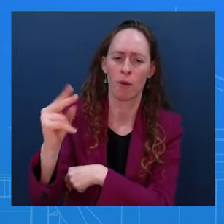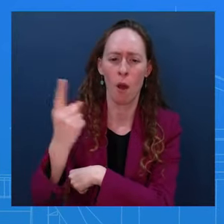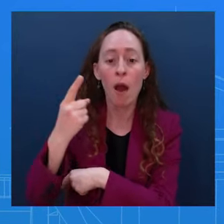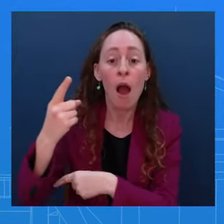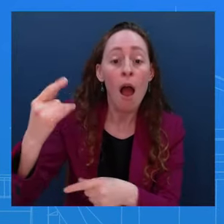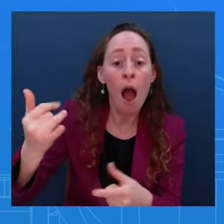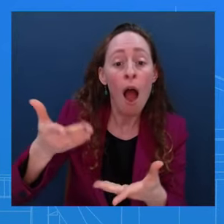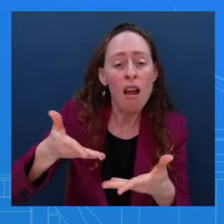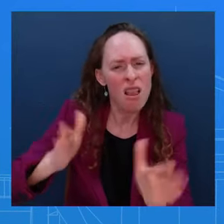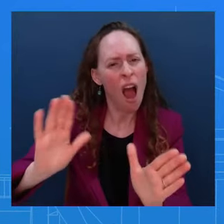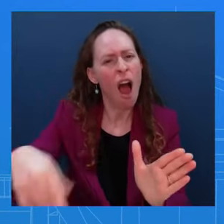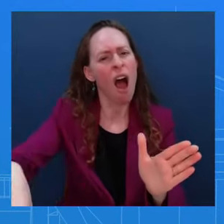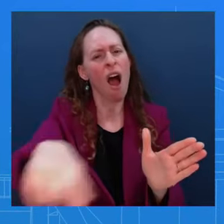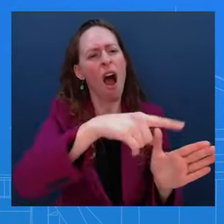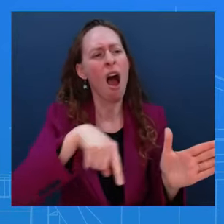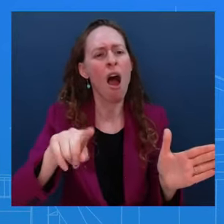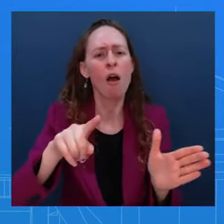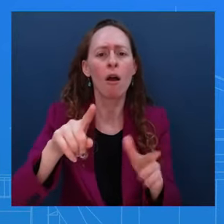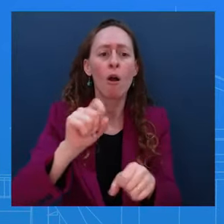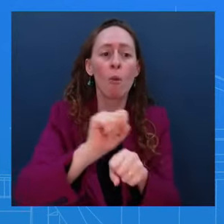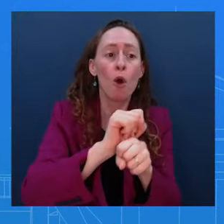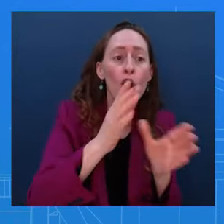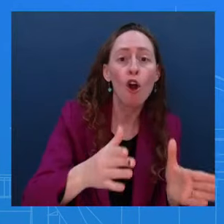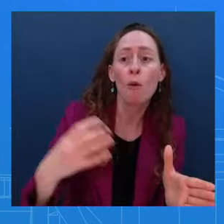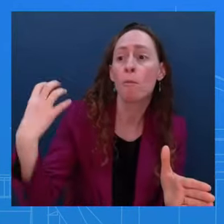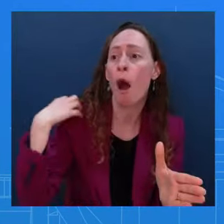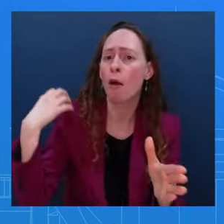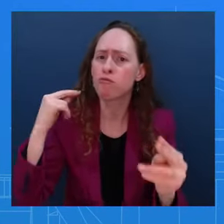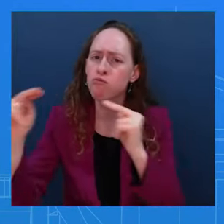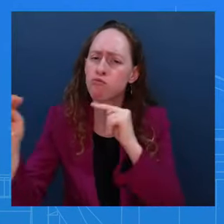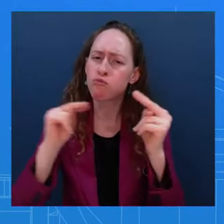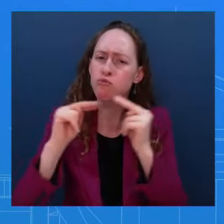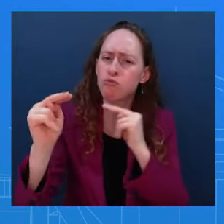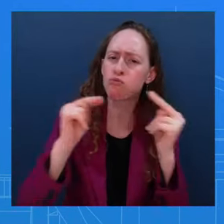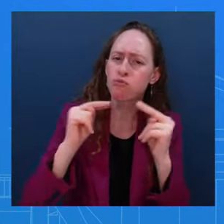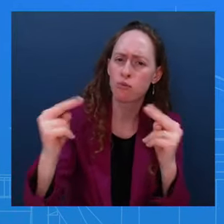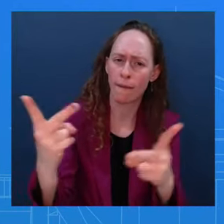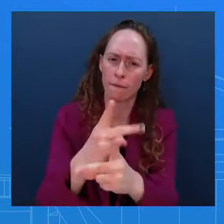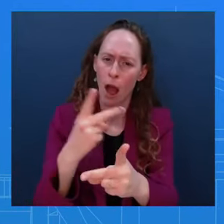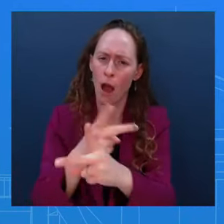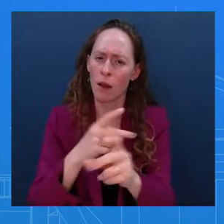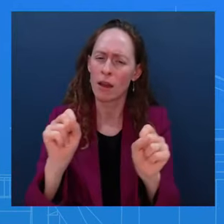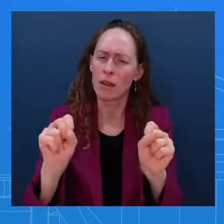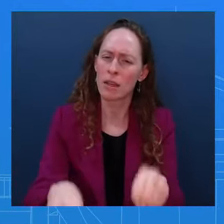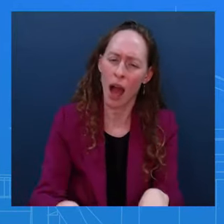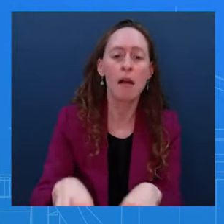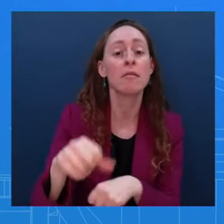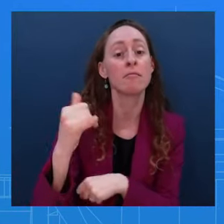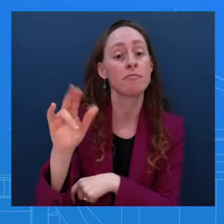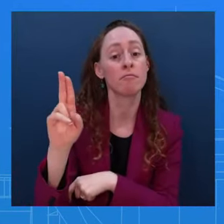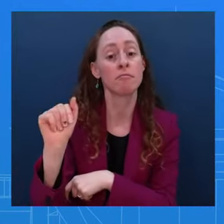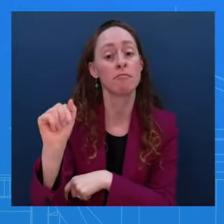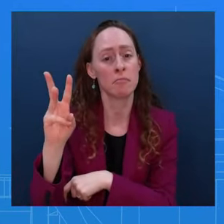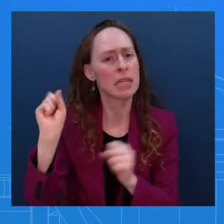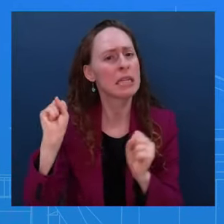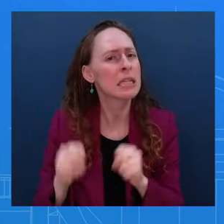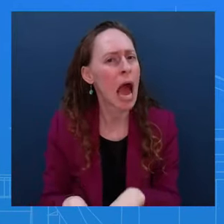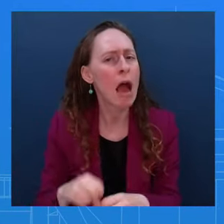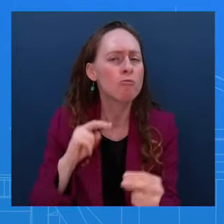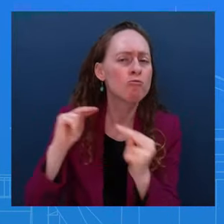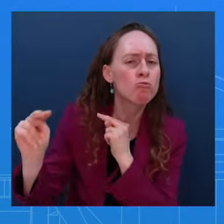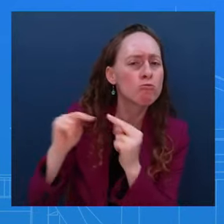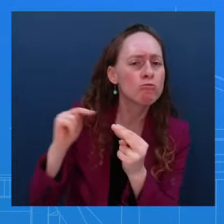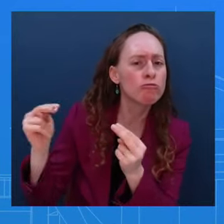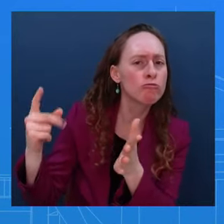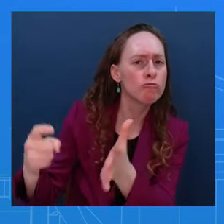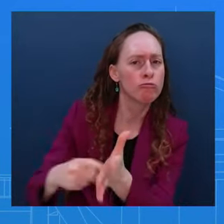believes that it is important, just like the UAW was able to, they were able to negotiate for their historic contract.